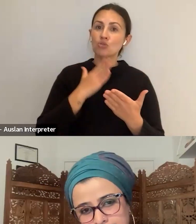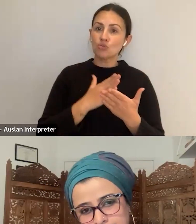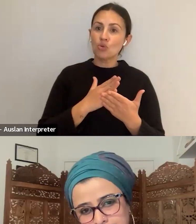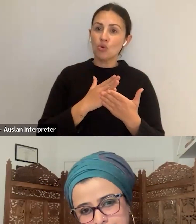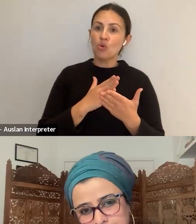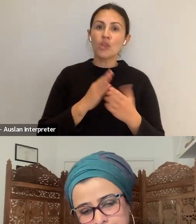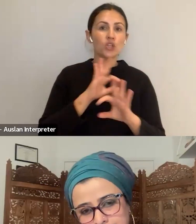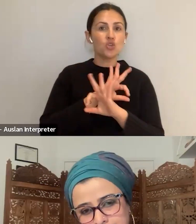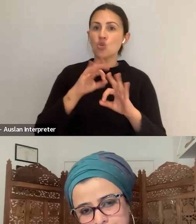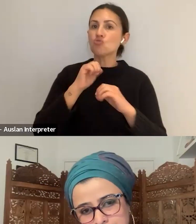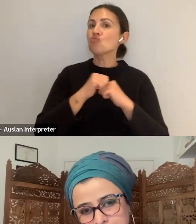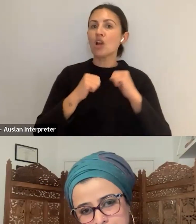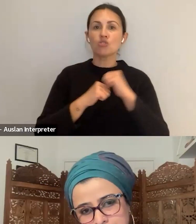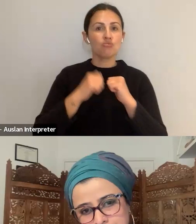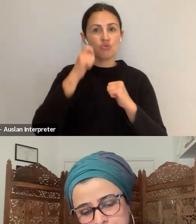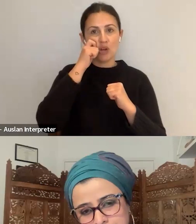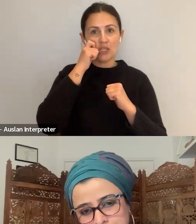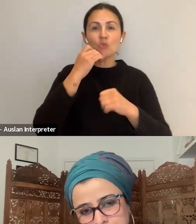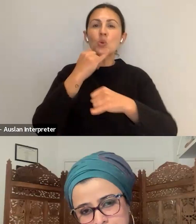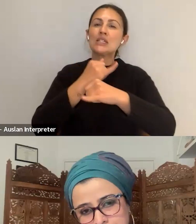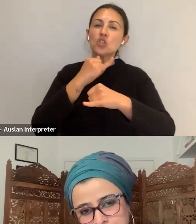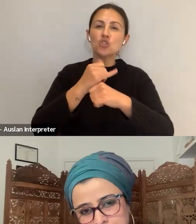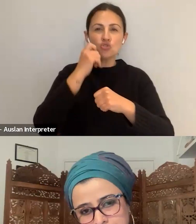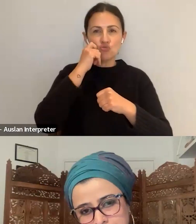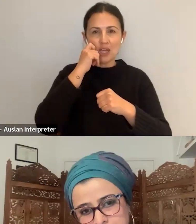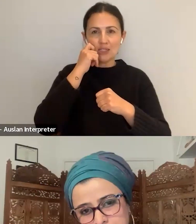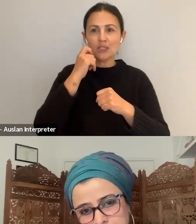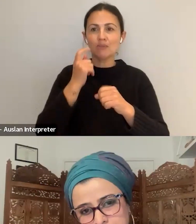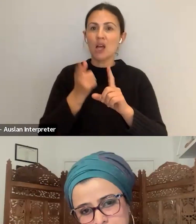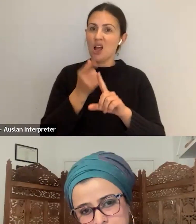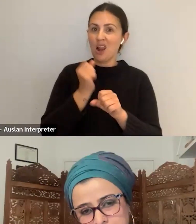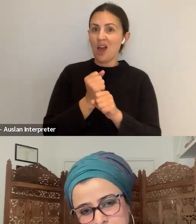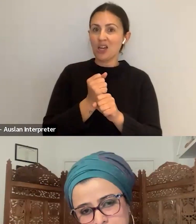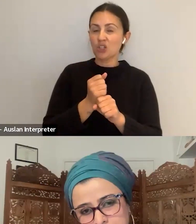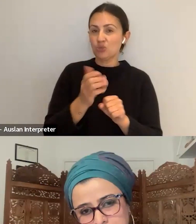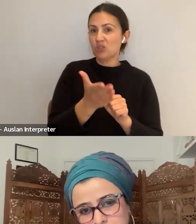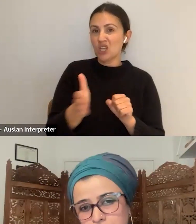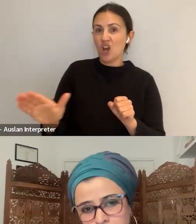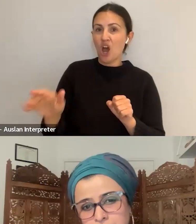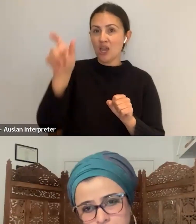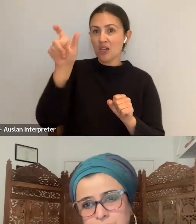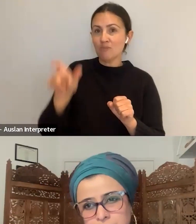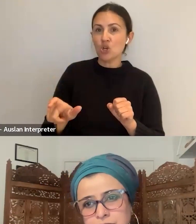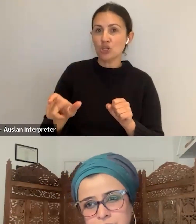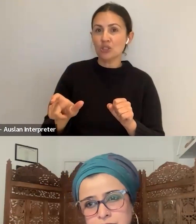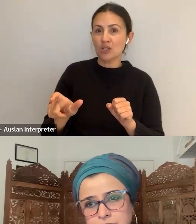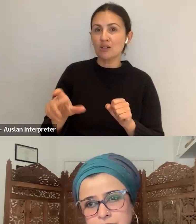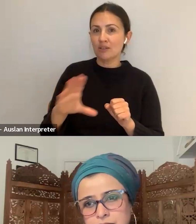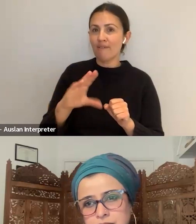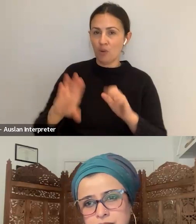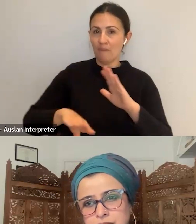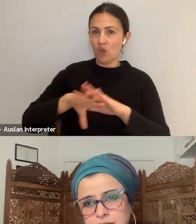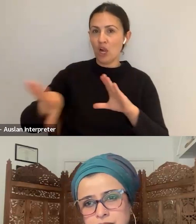structurally and institutionally. And again, to deny someone their full complex humanity That's textbook racism. And when you've